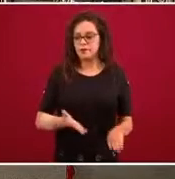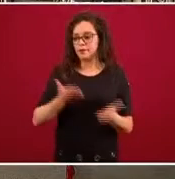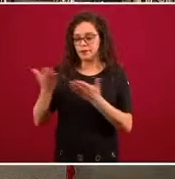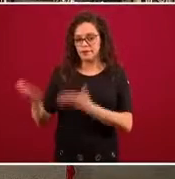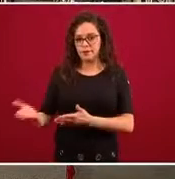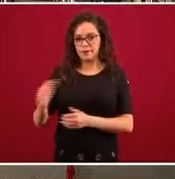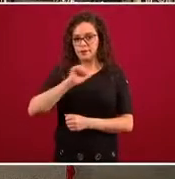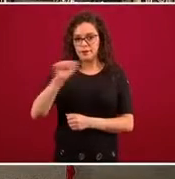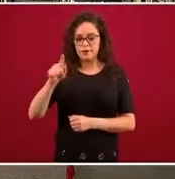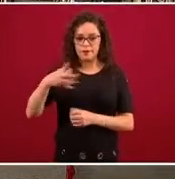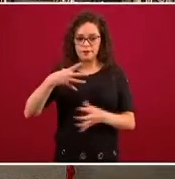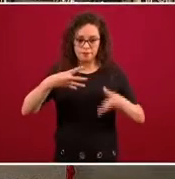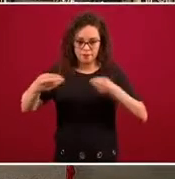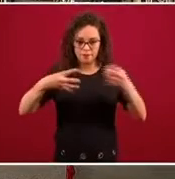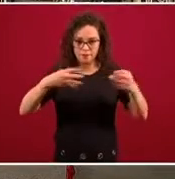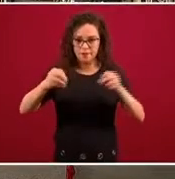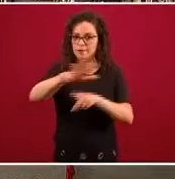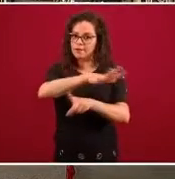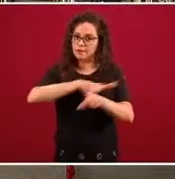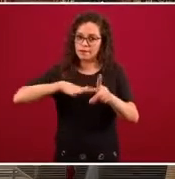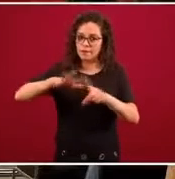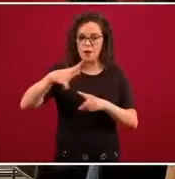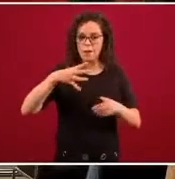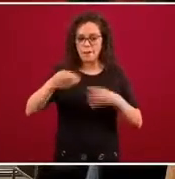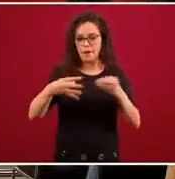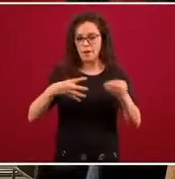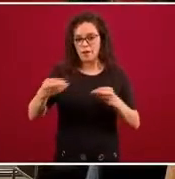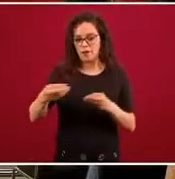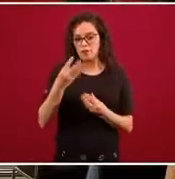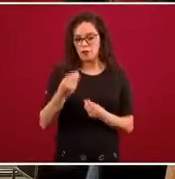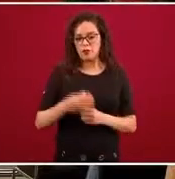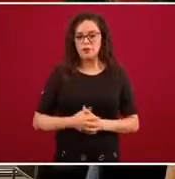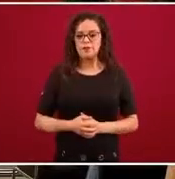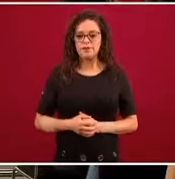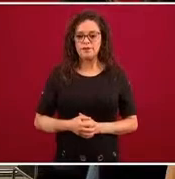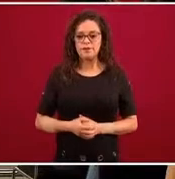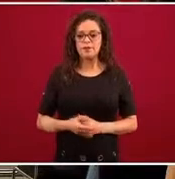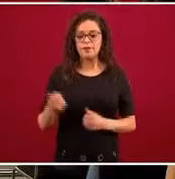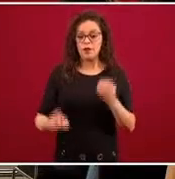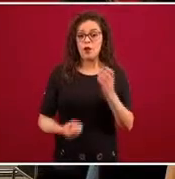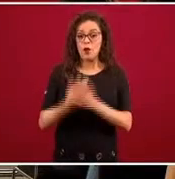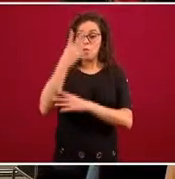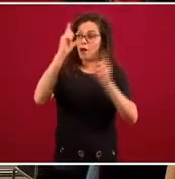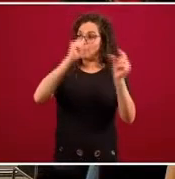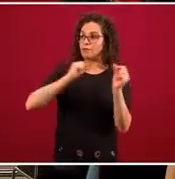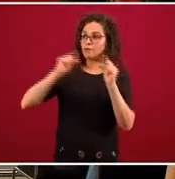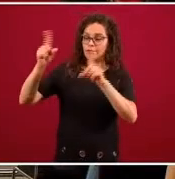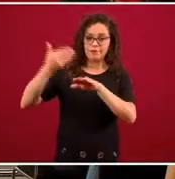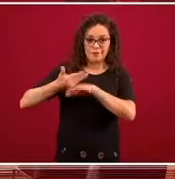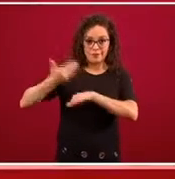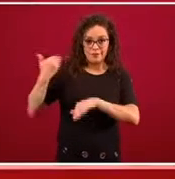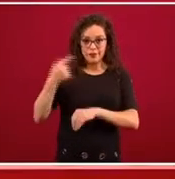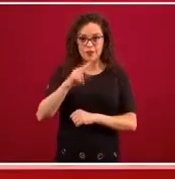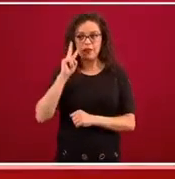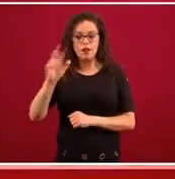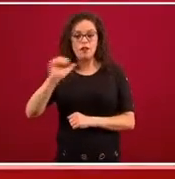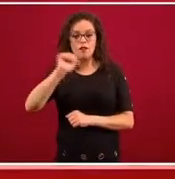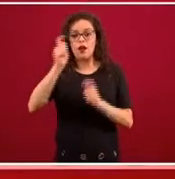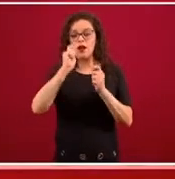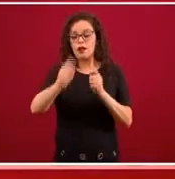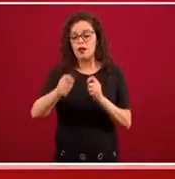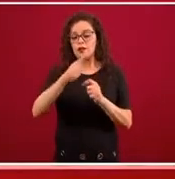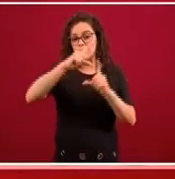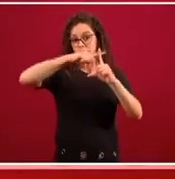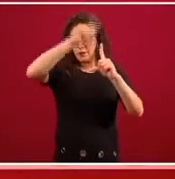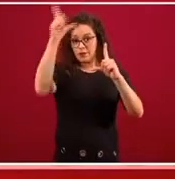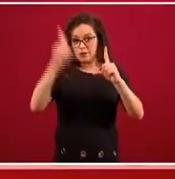Those ones cannot be cremated. And yes, this new chart that we were presenting when we gave